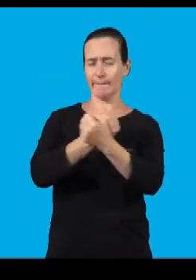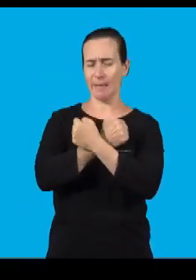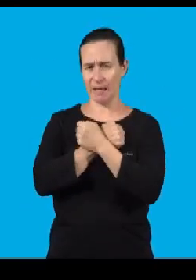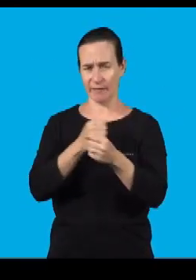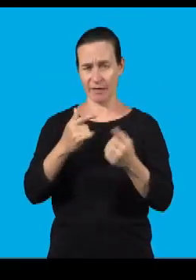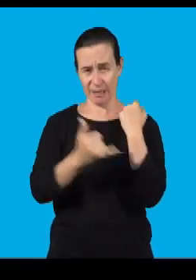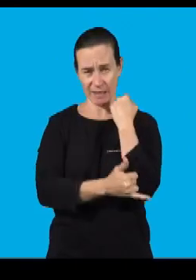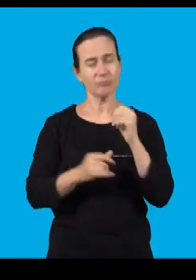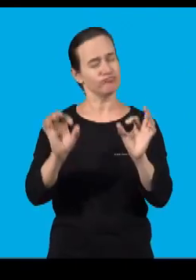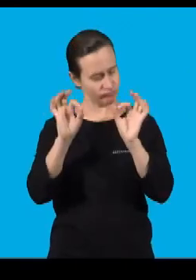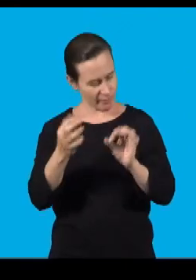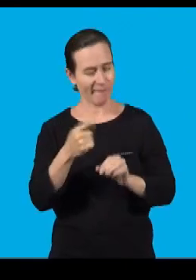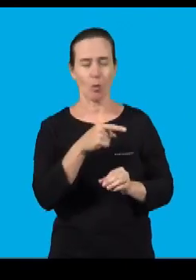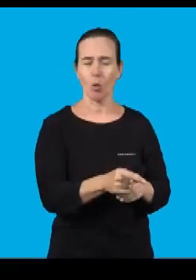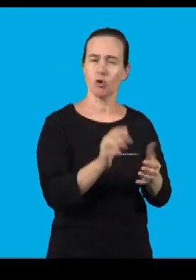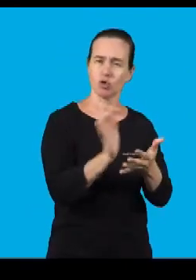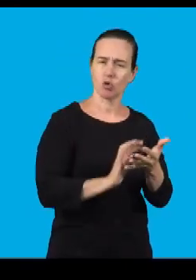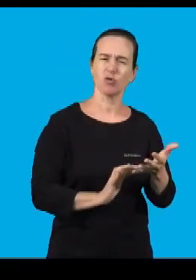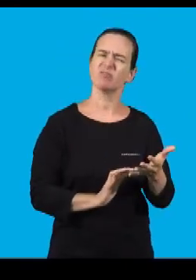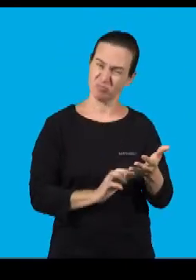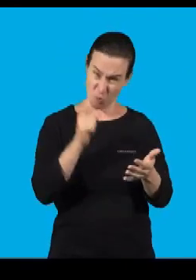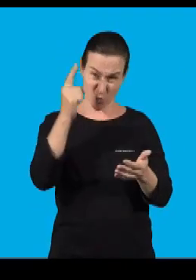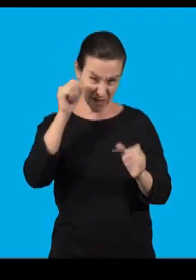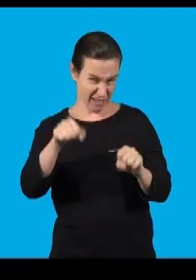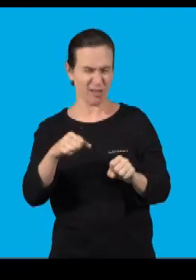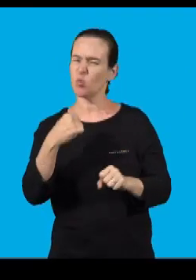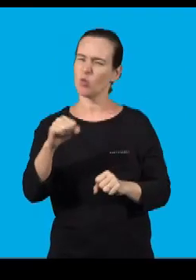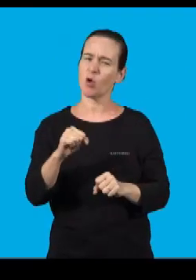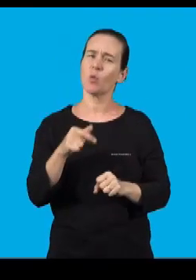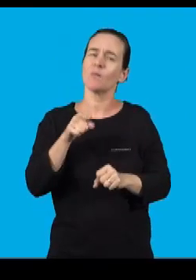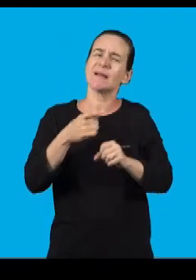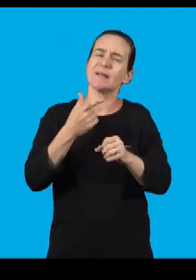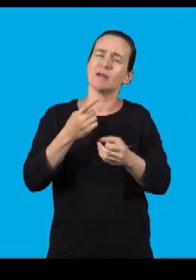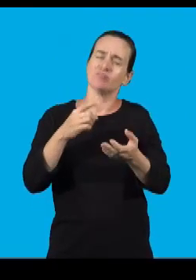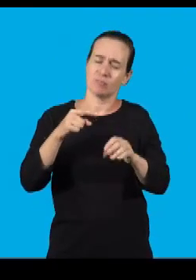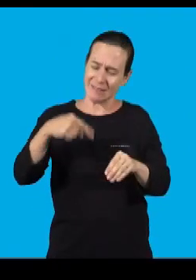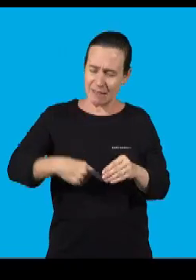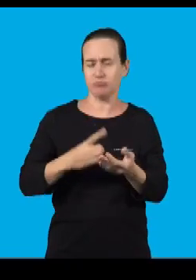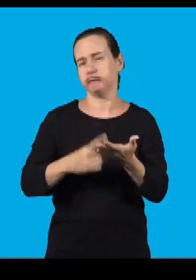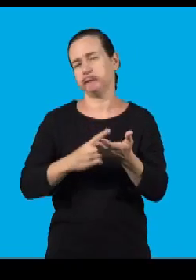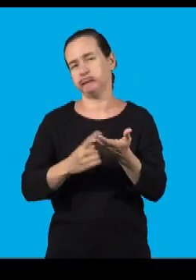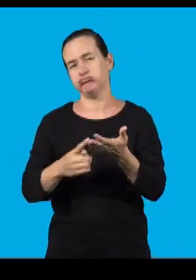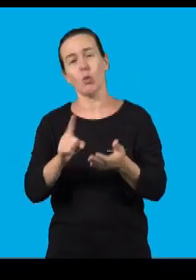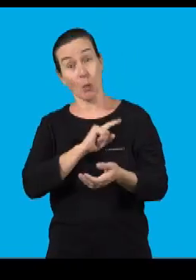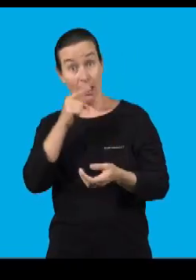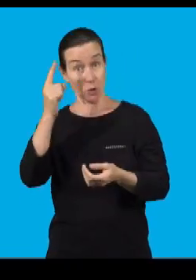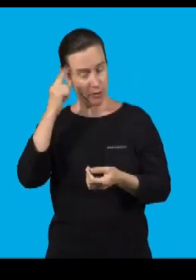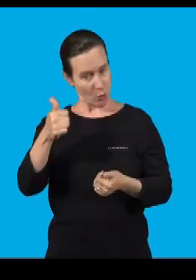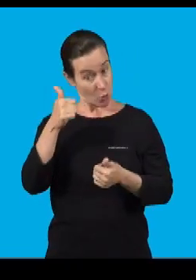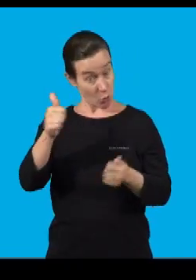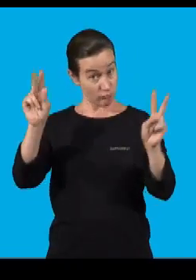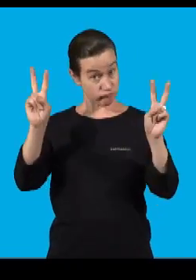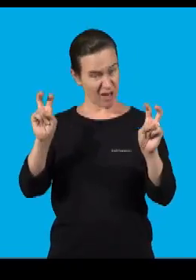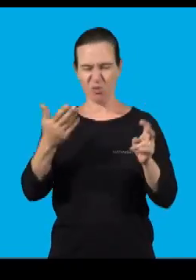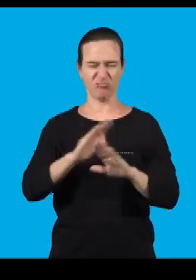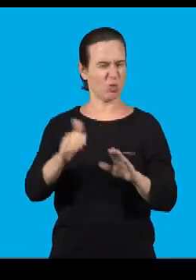is suitable for the novel. Is it or is it not? Discuss your views. So you tell why you think that